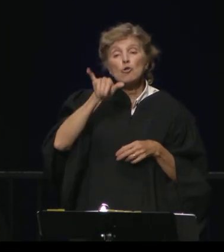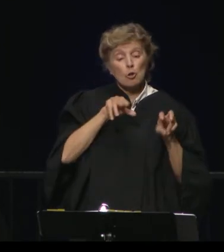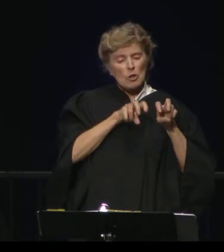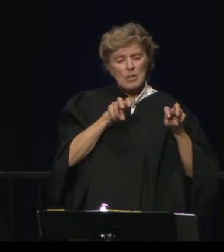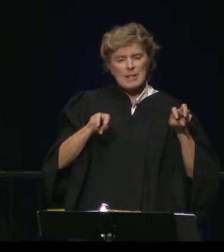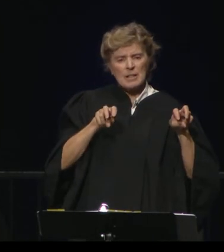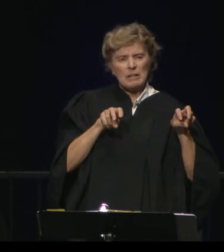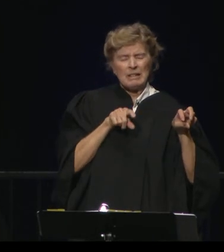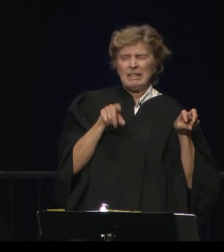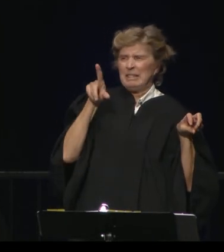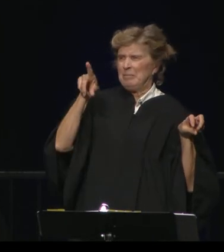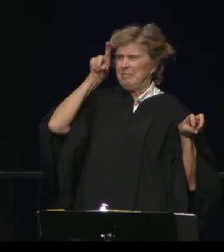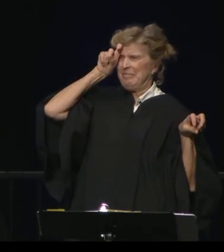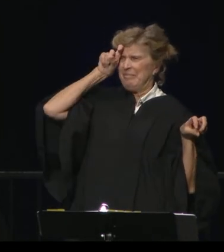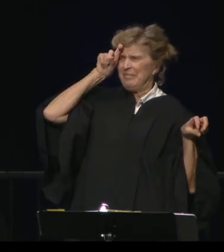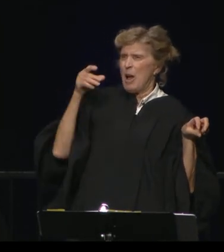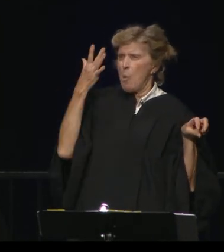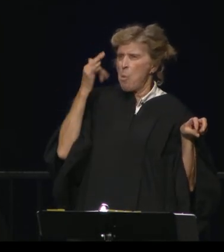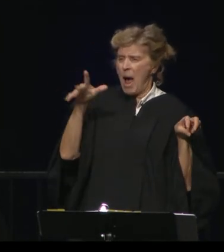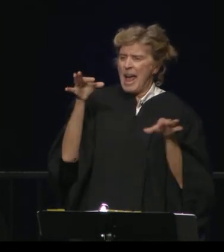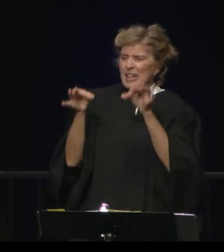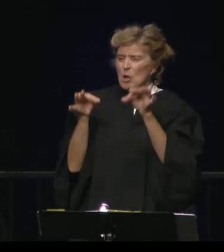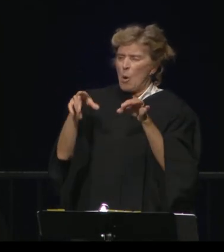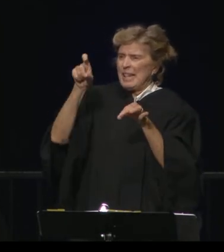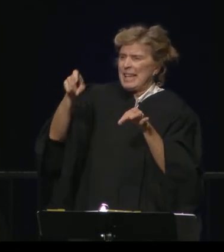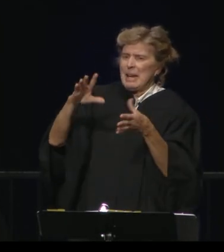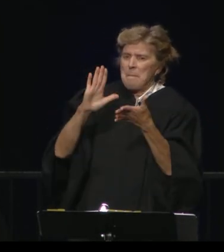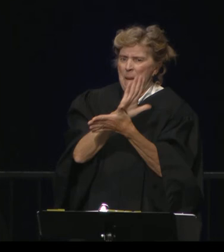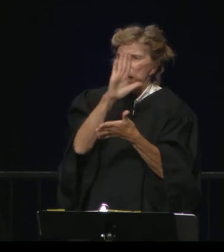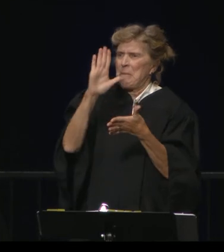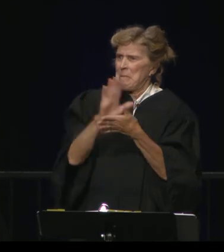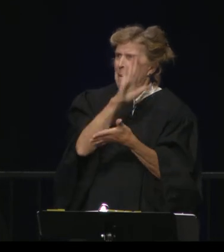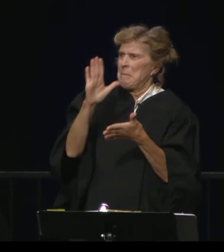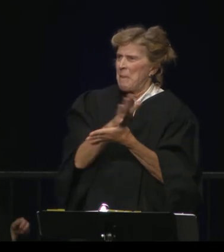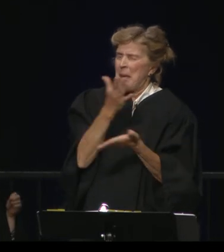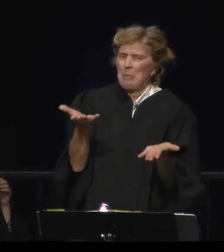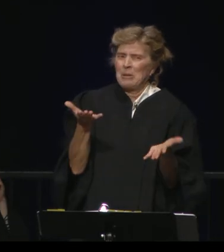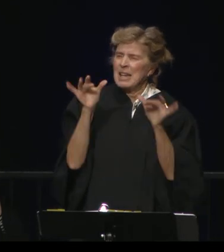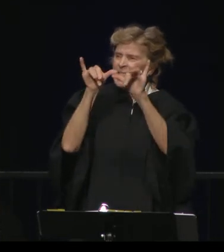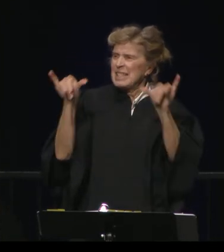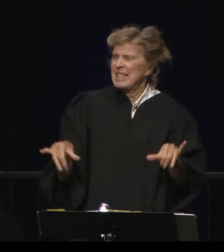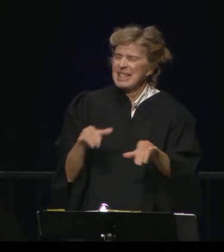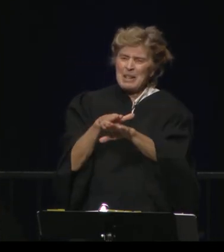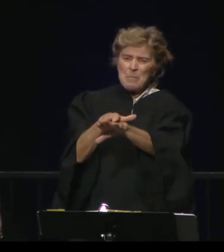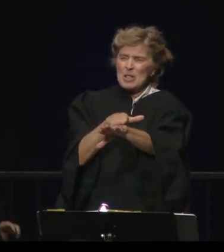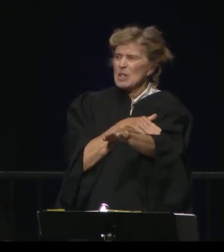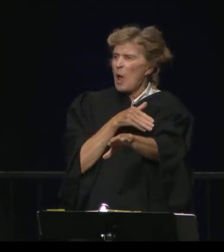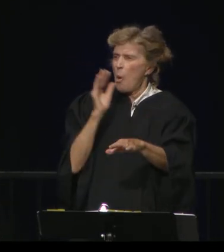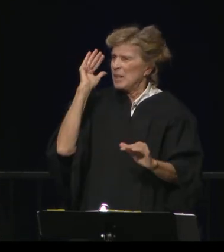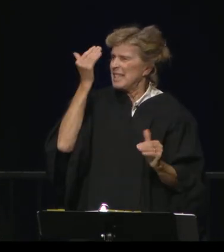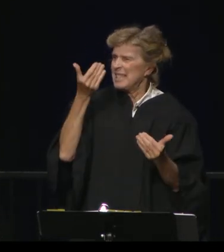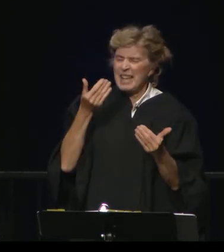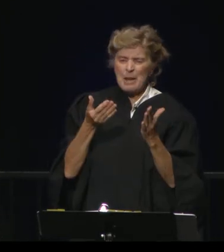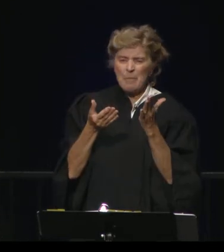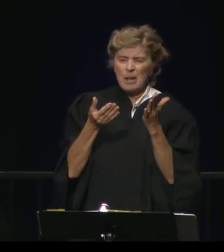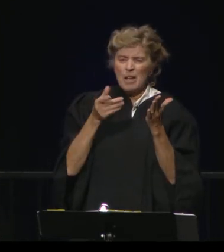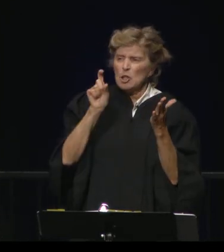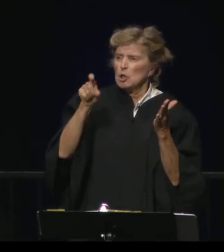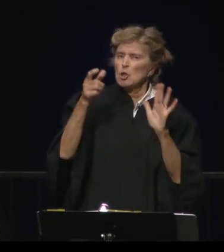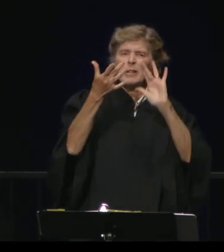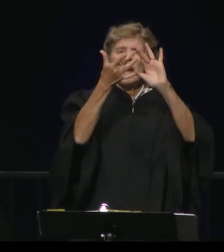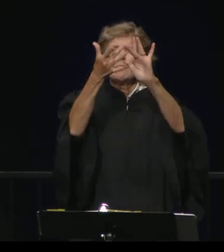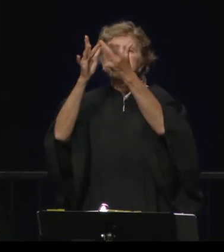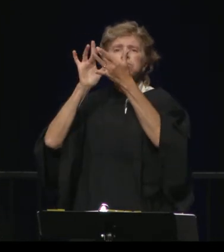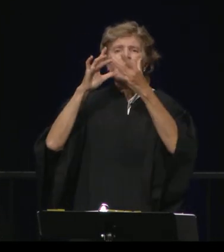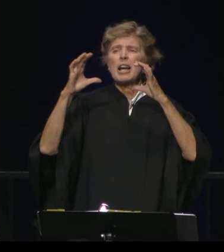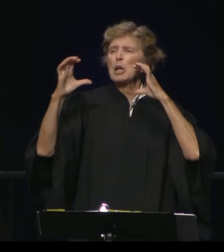court's reliance on paper and how the system has been slow to embrace efficiencies such as remote